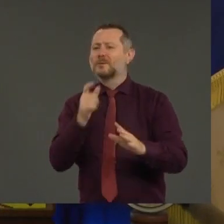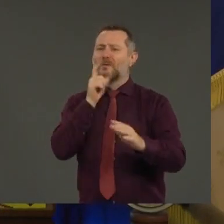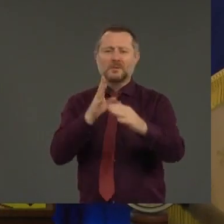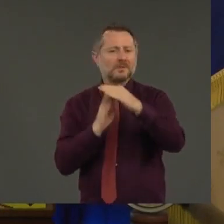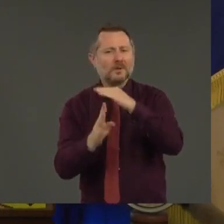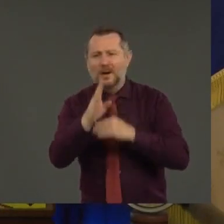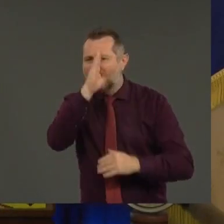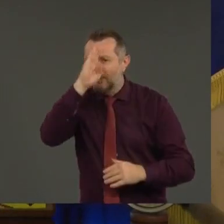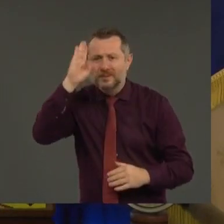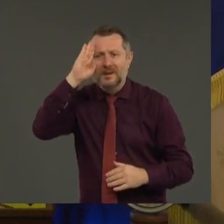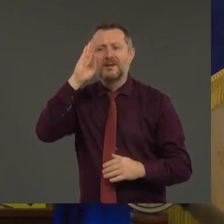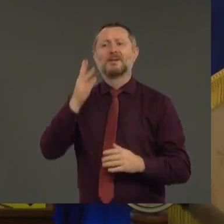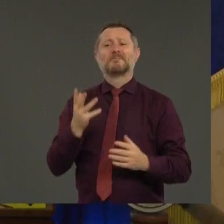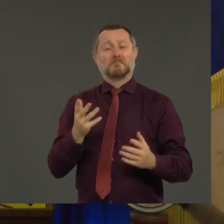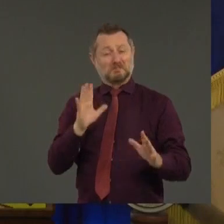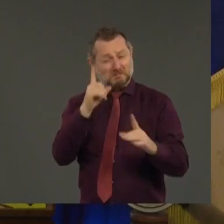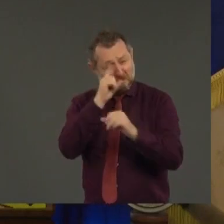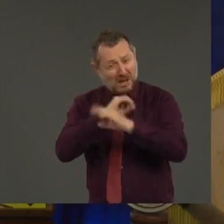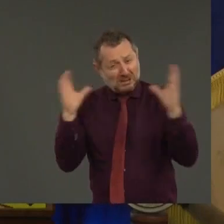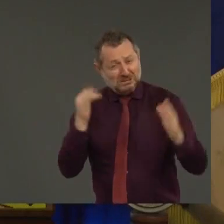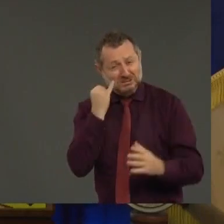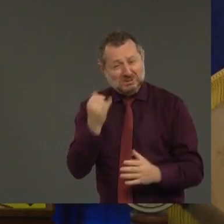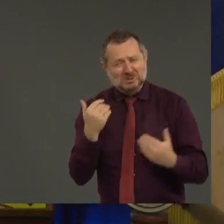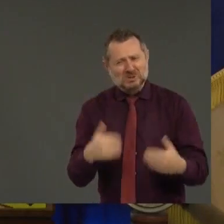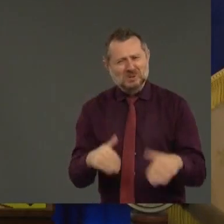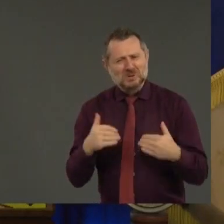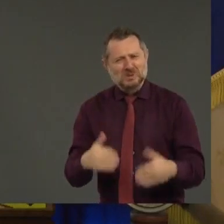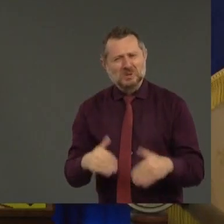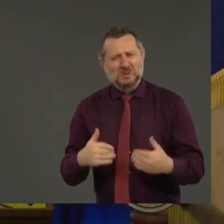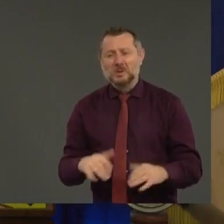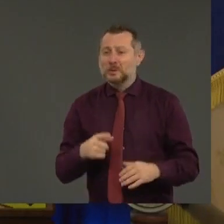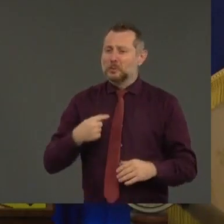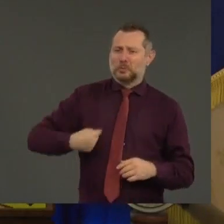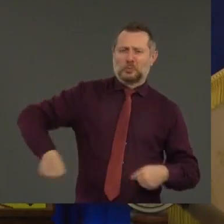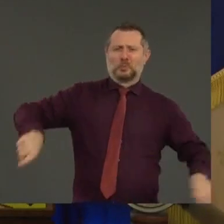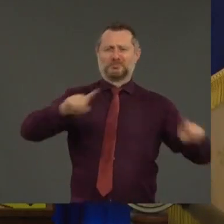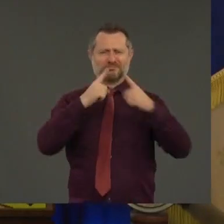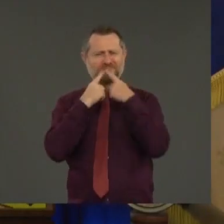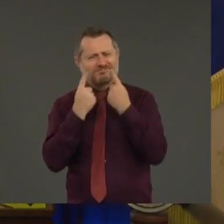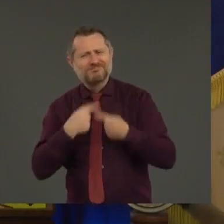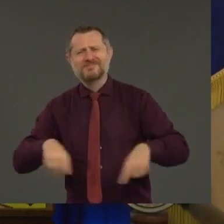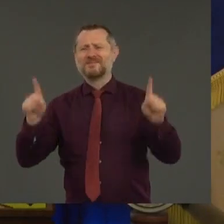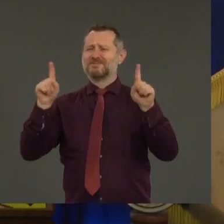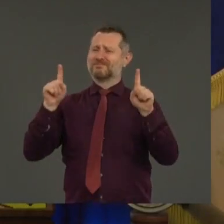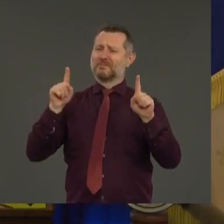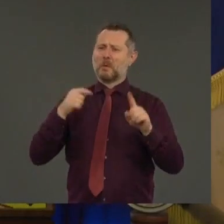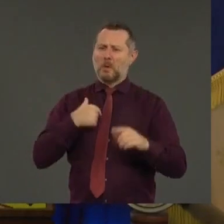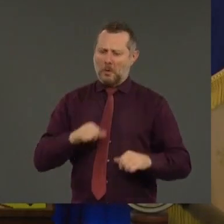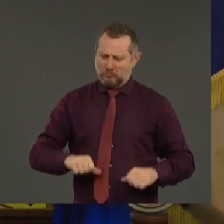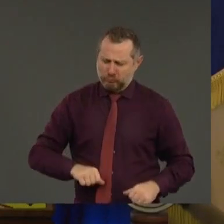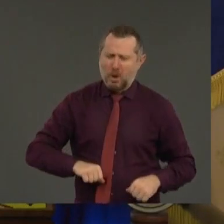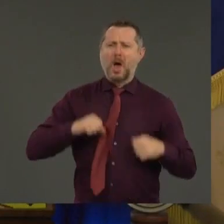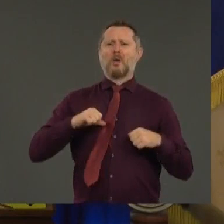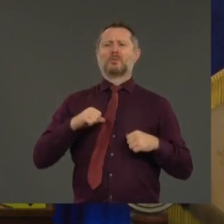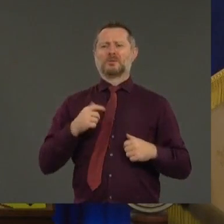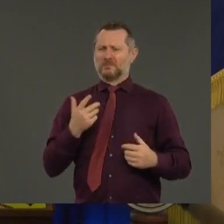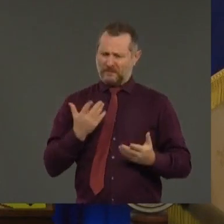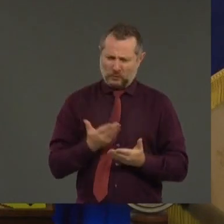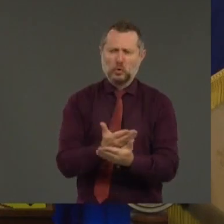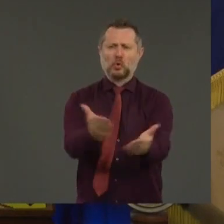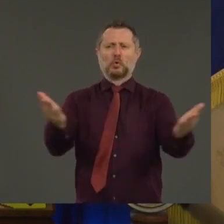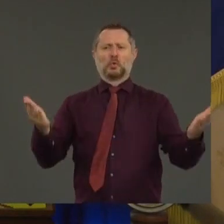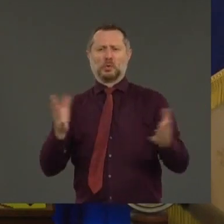that. It is an unimaginable achievement. I'm so incredibly proud of what we all did